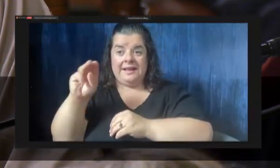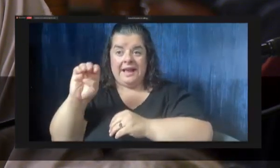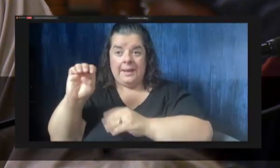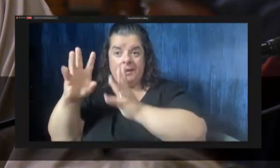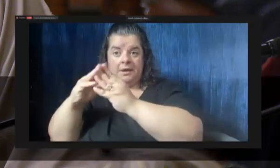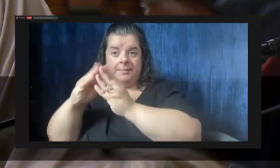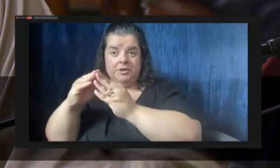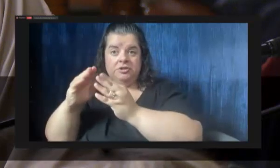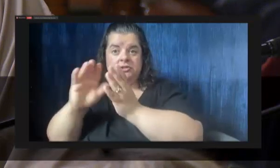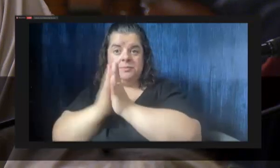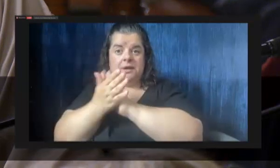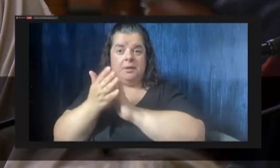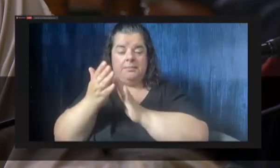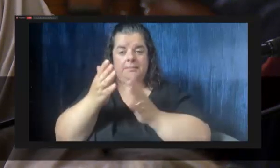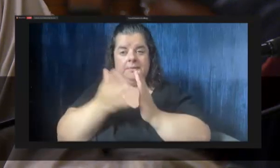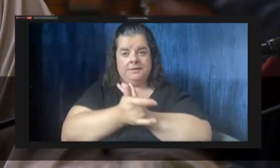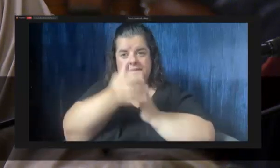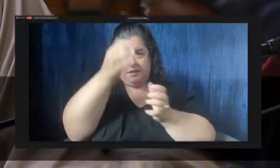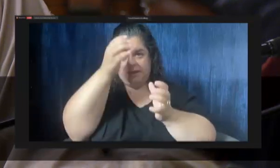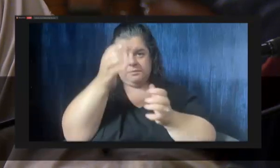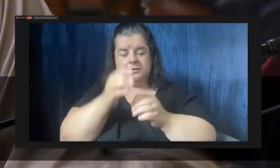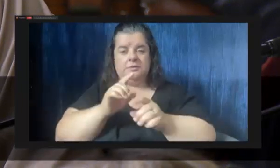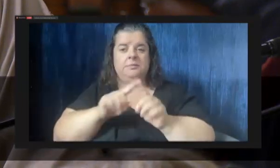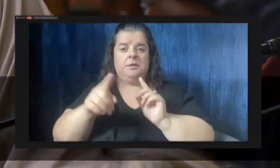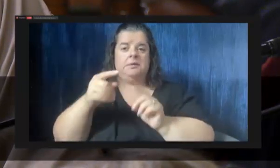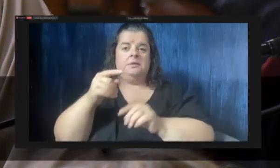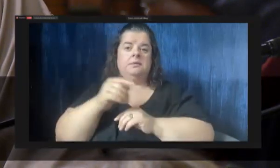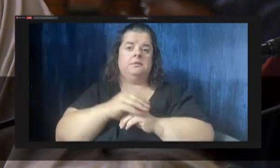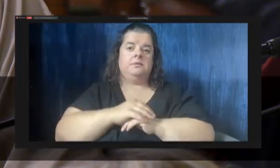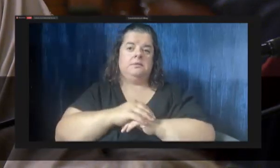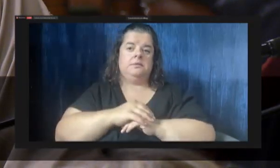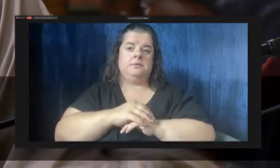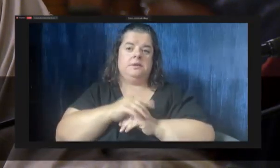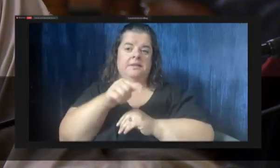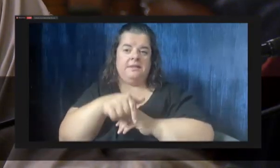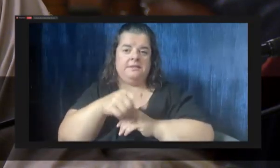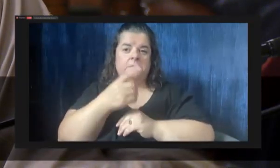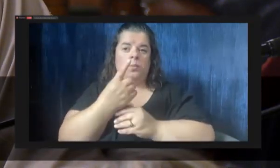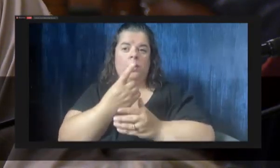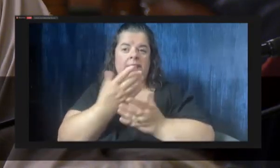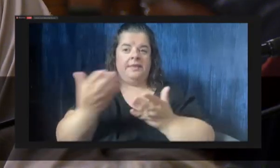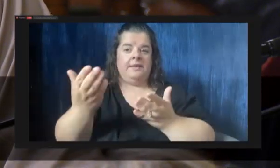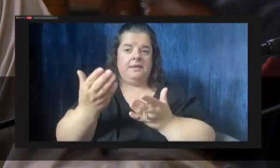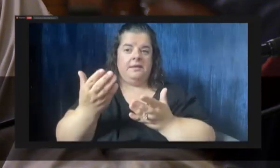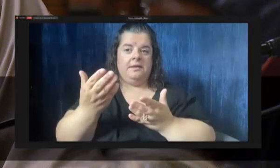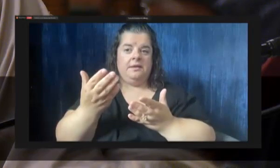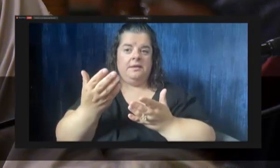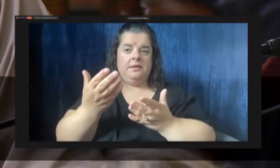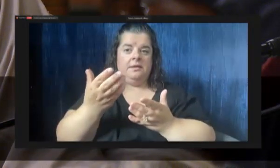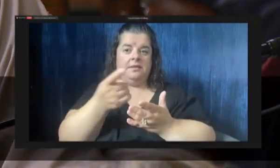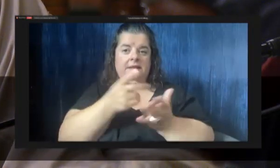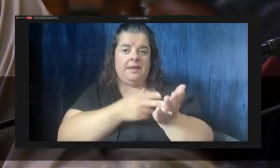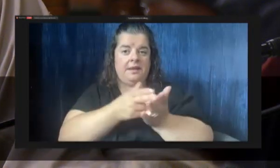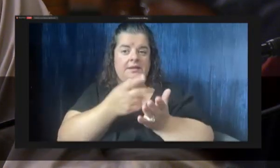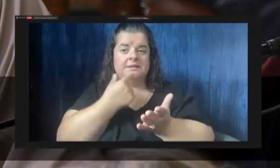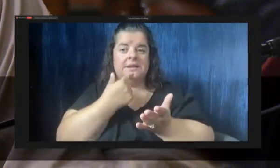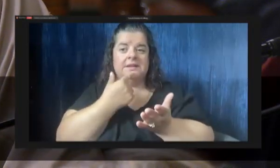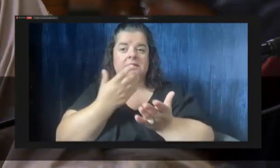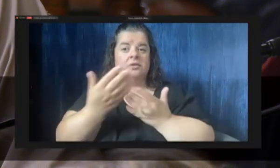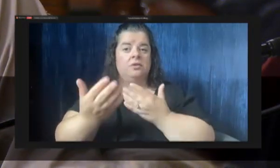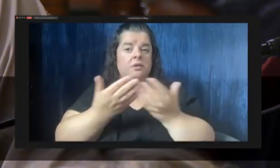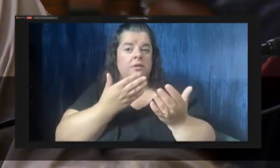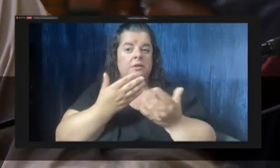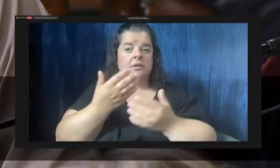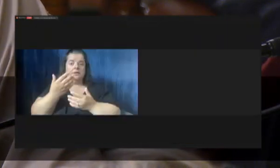experts. But this is the one thing that they constantly say, regardless if we talk to a game